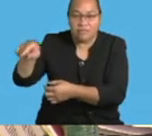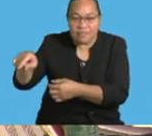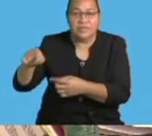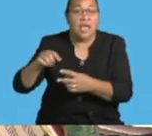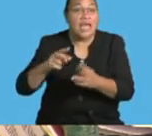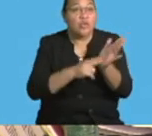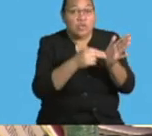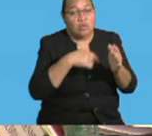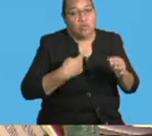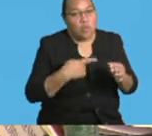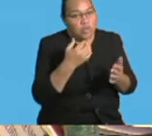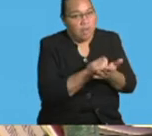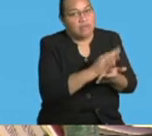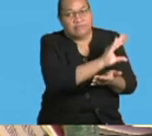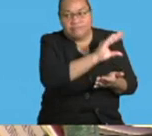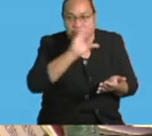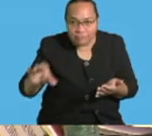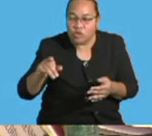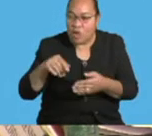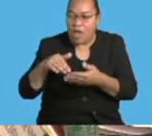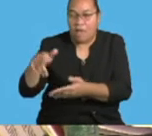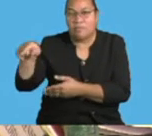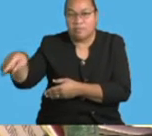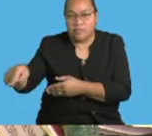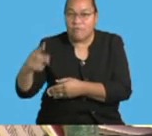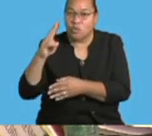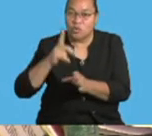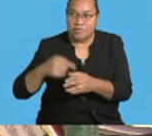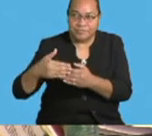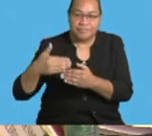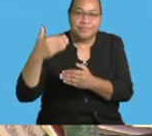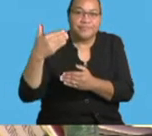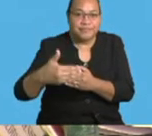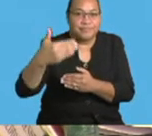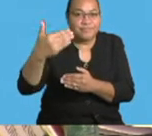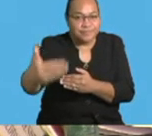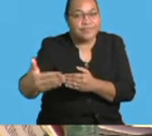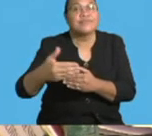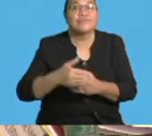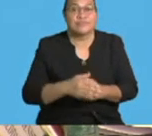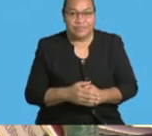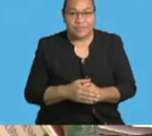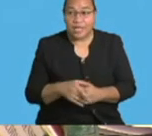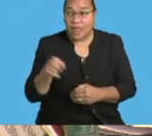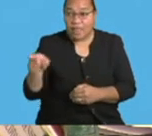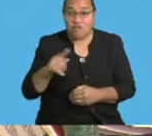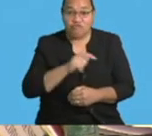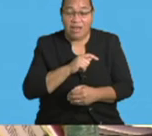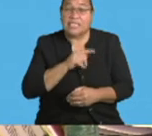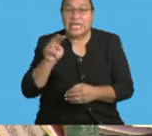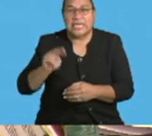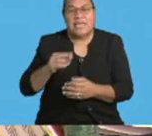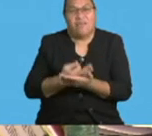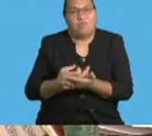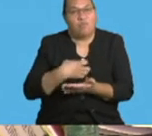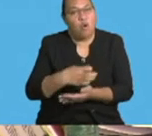provide funding assistance to meet the operational cost over the next 2 years. Mr. Speaker, sir, the Trust needs funding for the completion